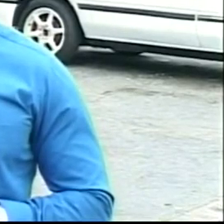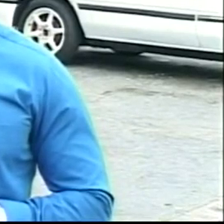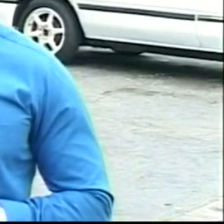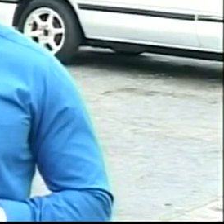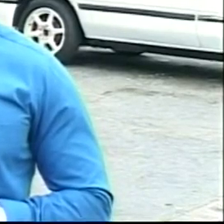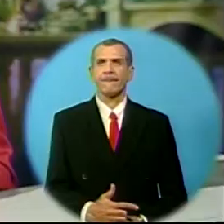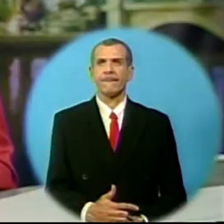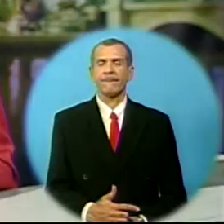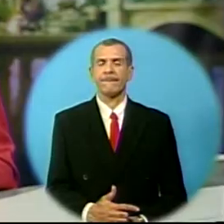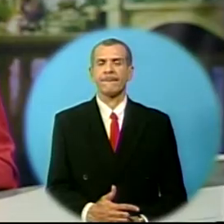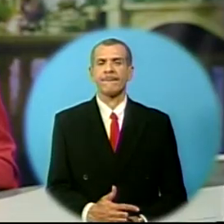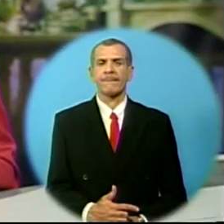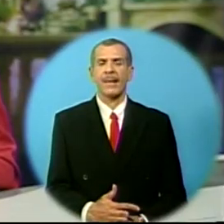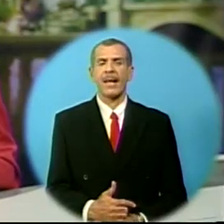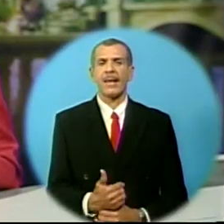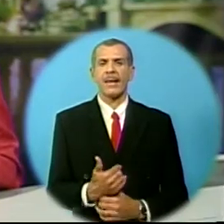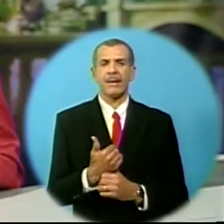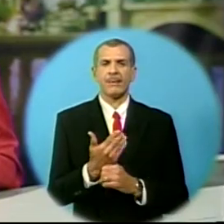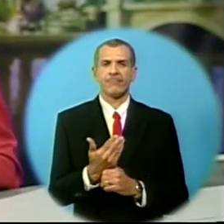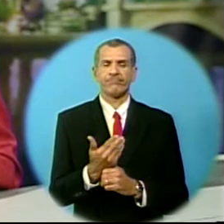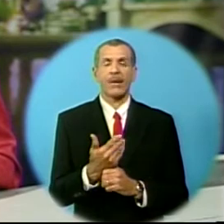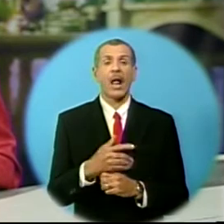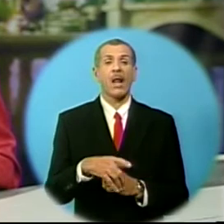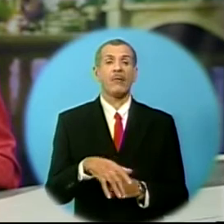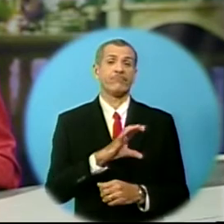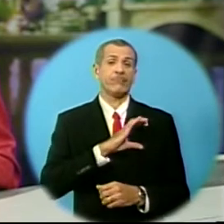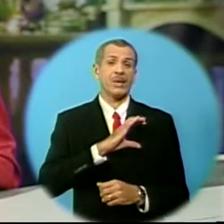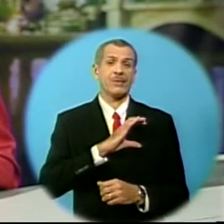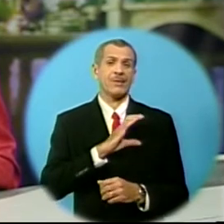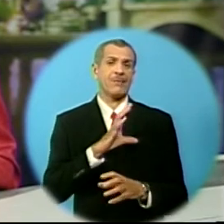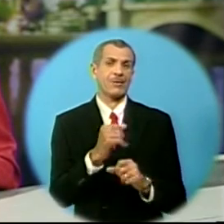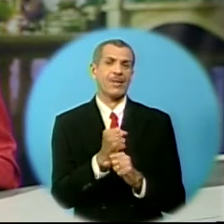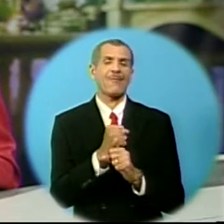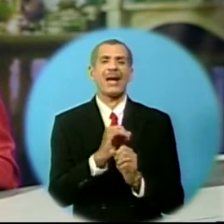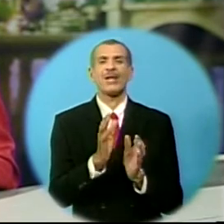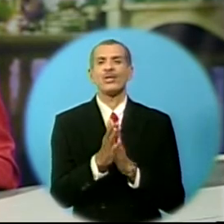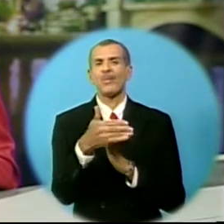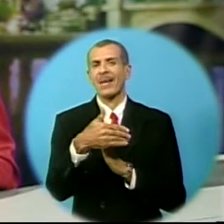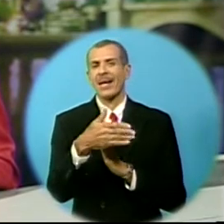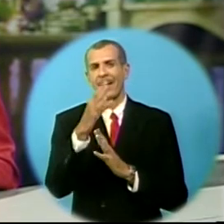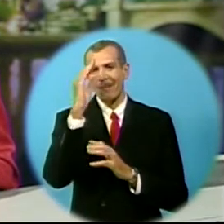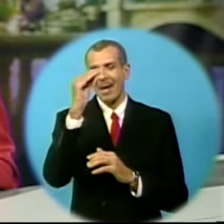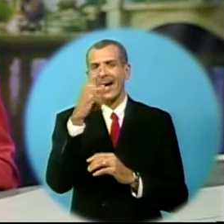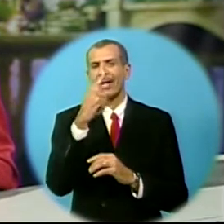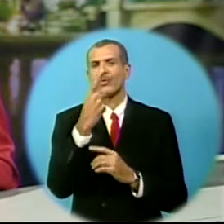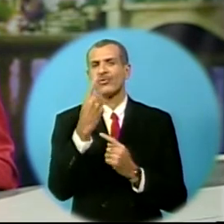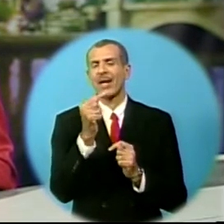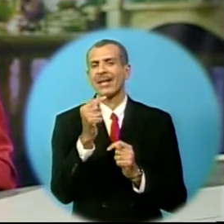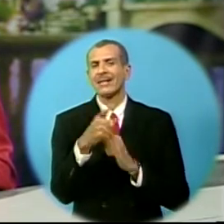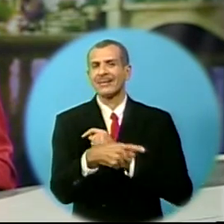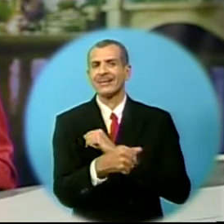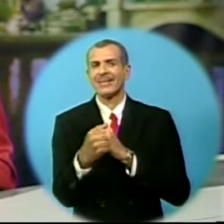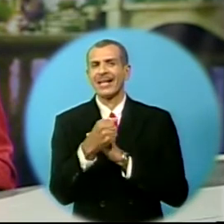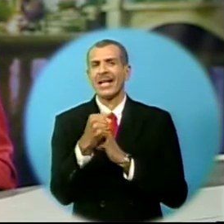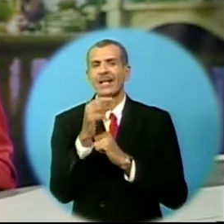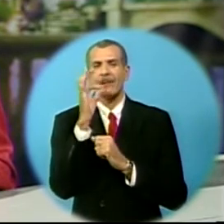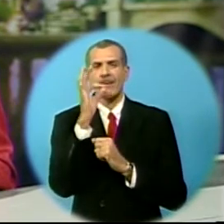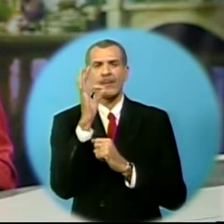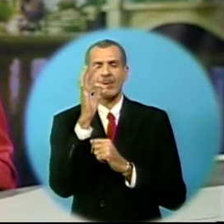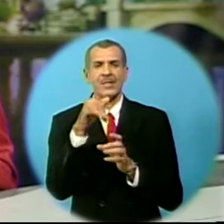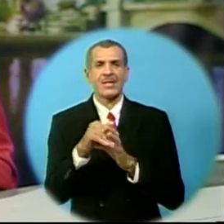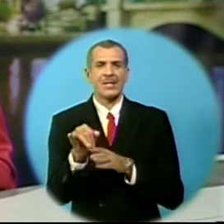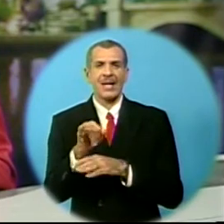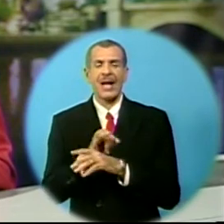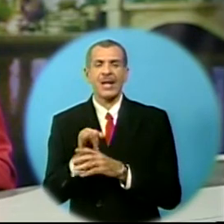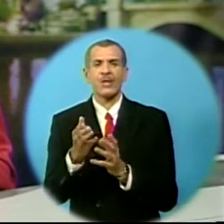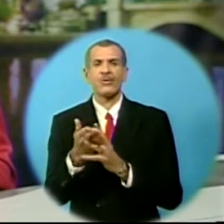CBC News. Thanks, Shane. Lawmen have nabbed a Jamaican man allegedly attempting to smuggle drugs into the island through the